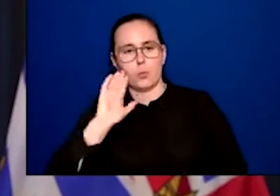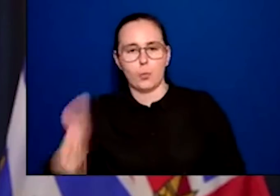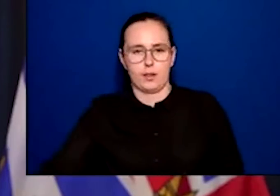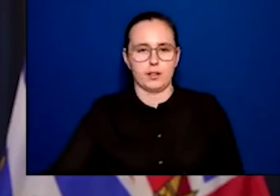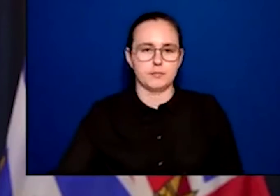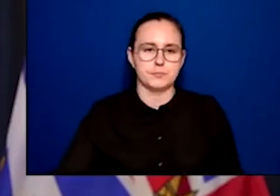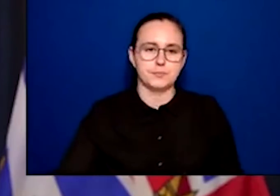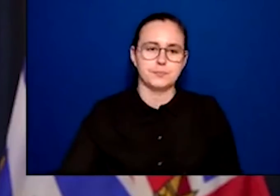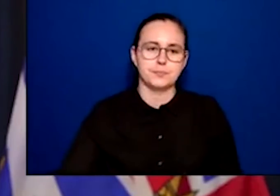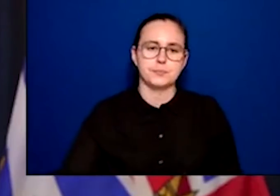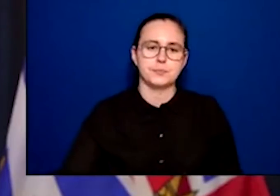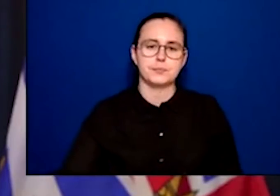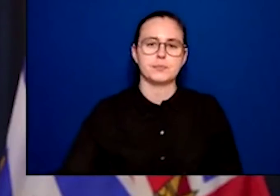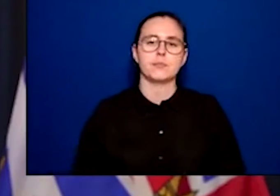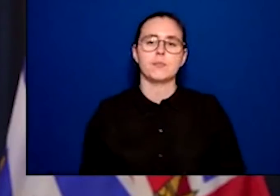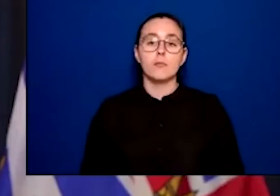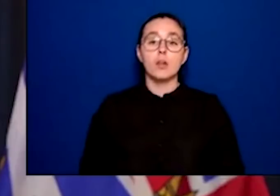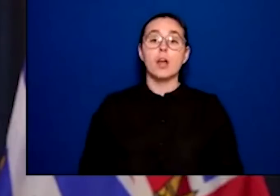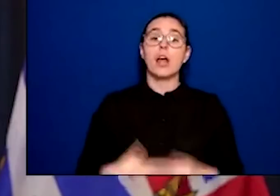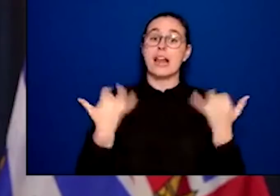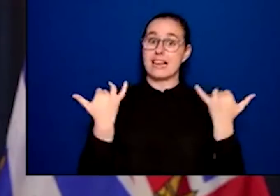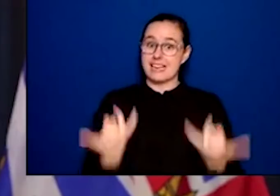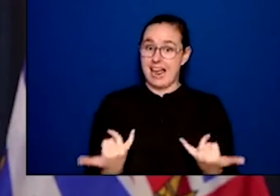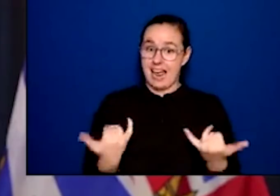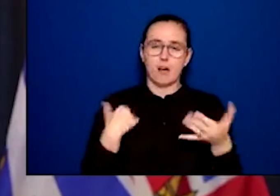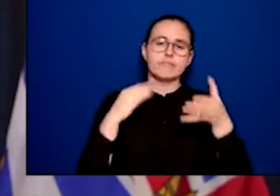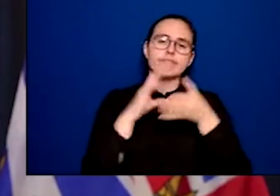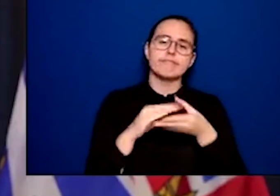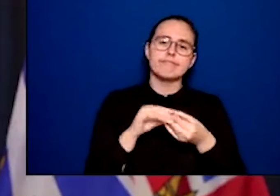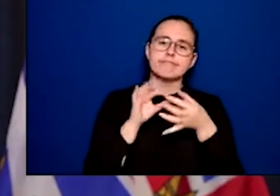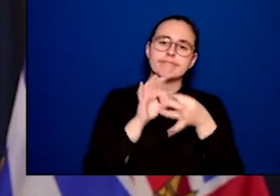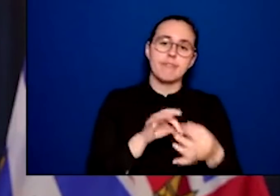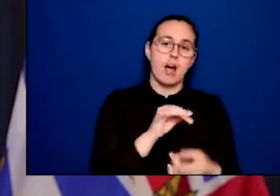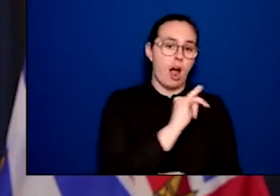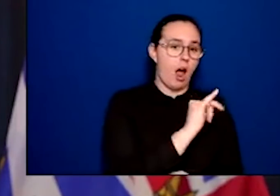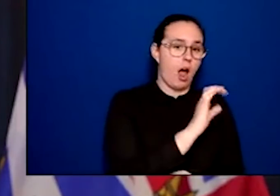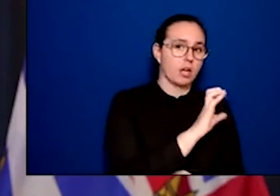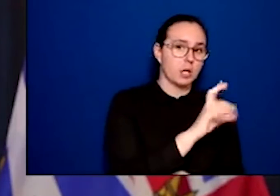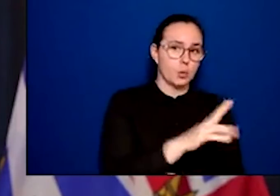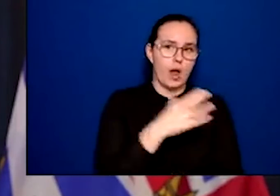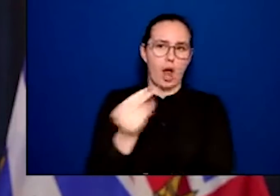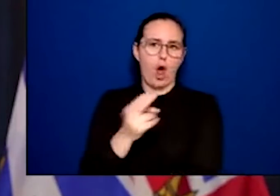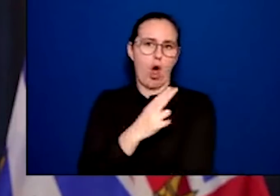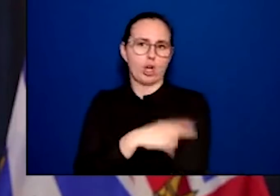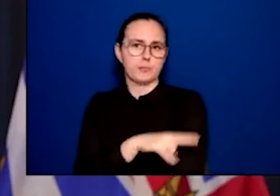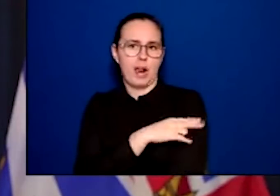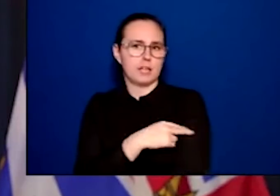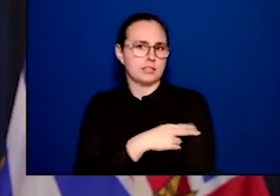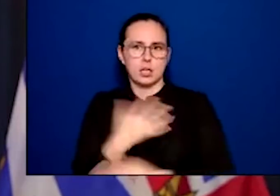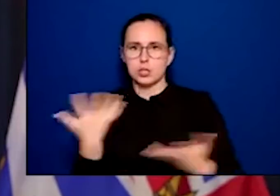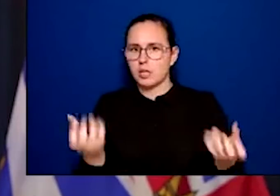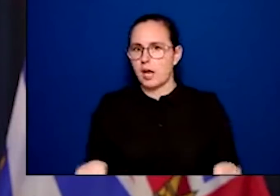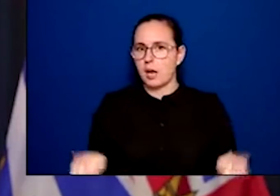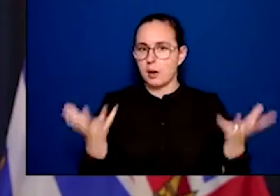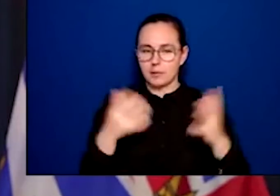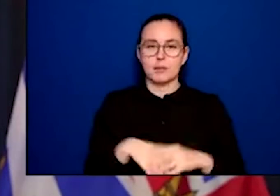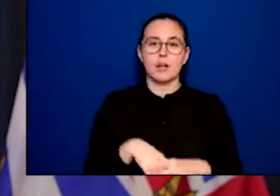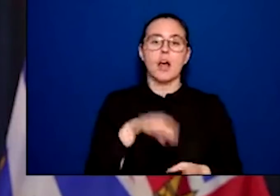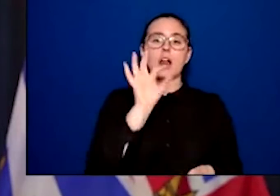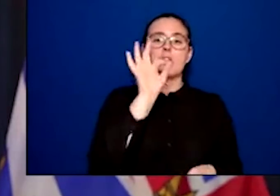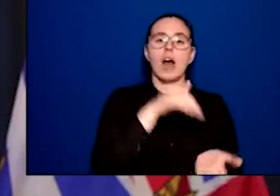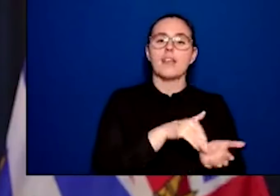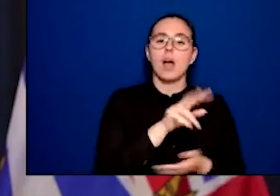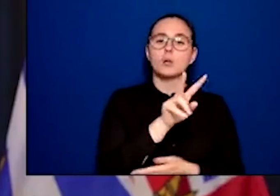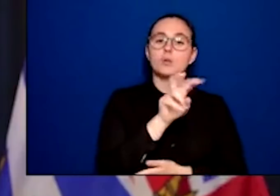around ICU and hospital capacity today. As you're aware from previous briefings, we have 9,218